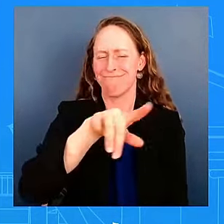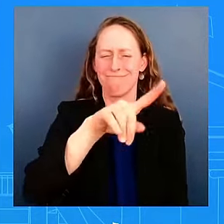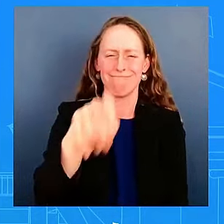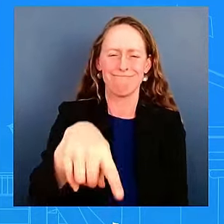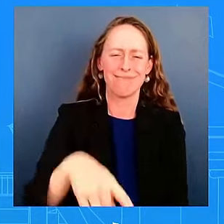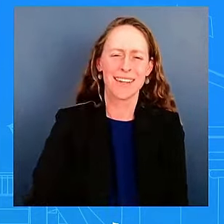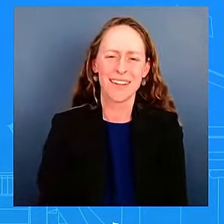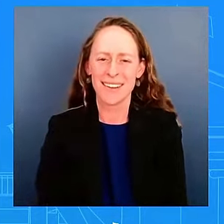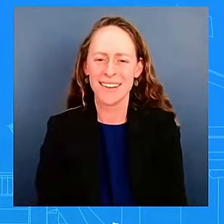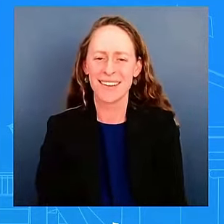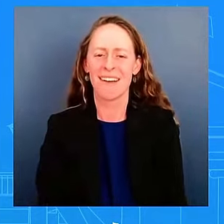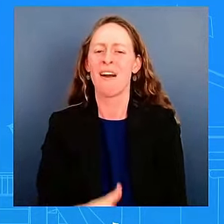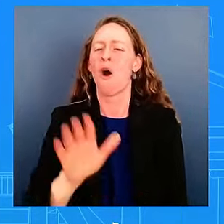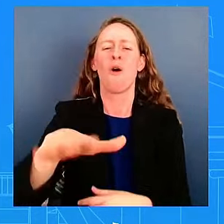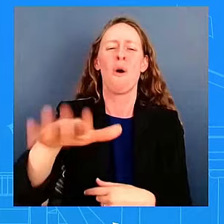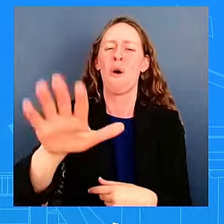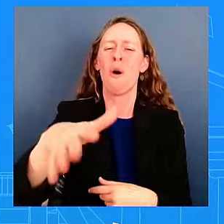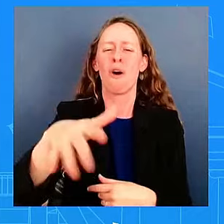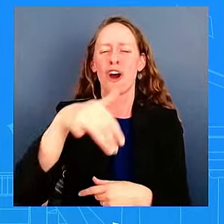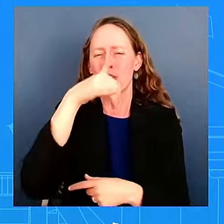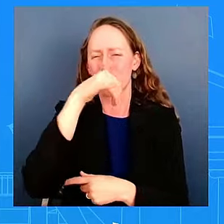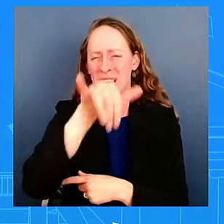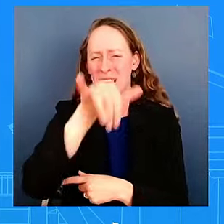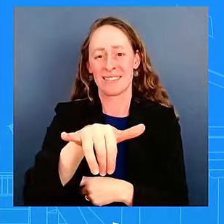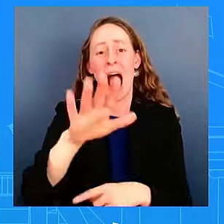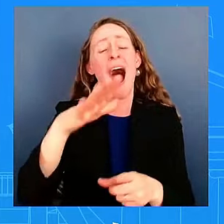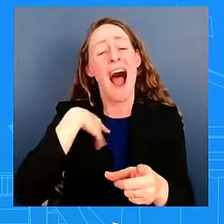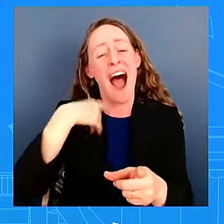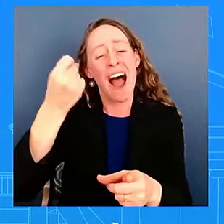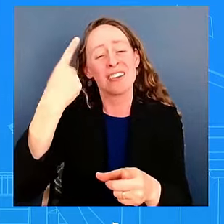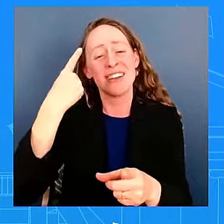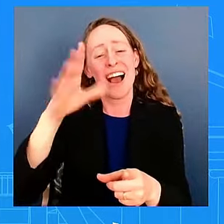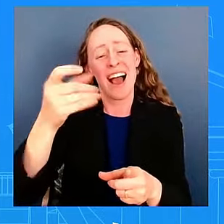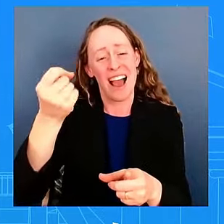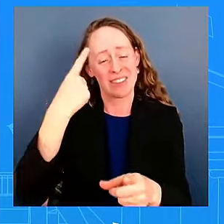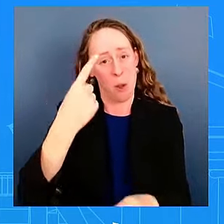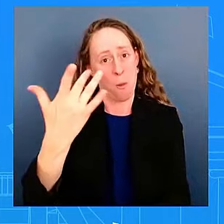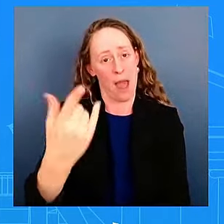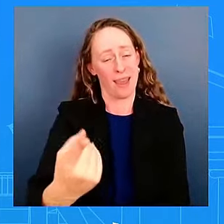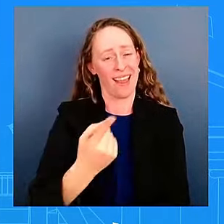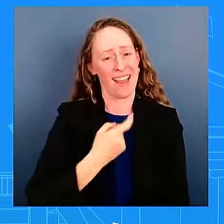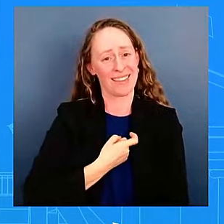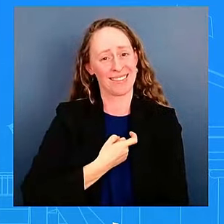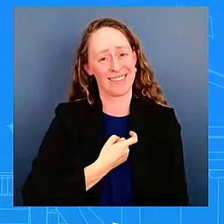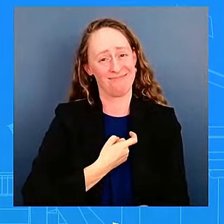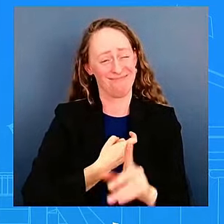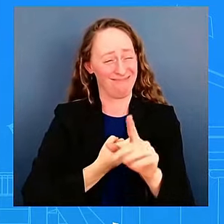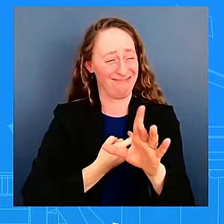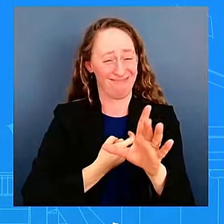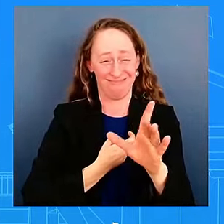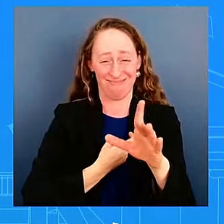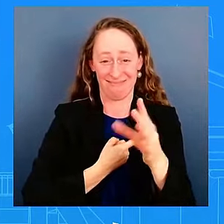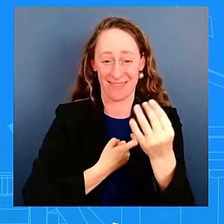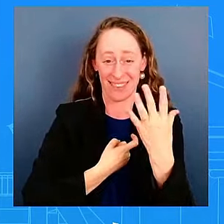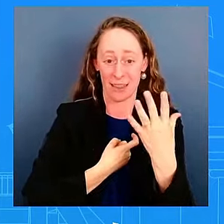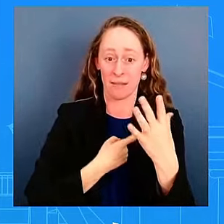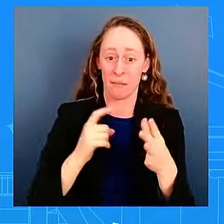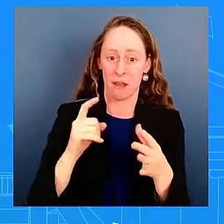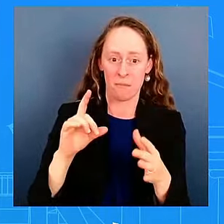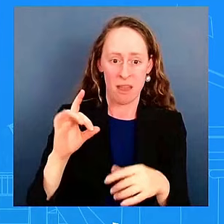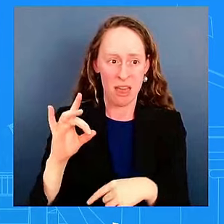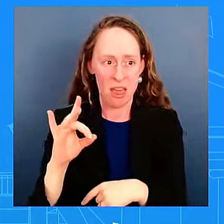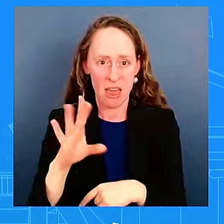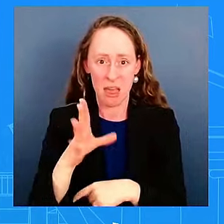Not to your question. I understand why you're asking the question. The sentiments coming from that about women and not being able to do the